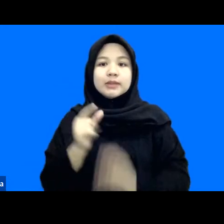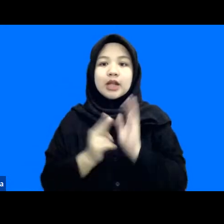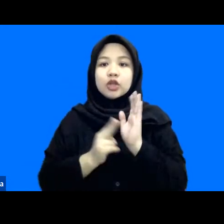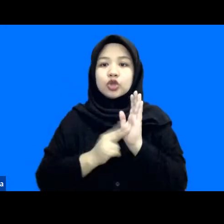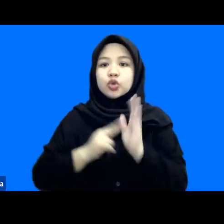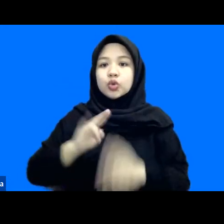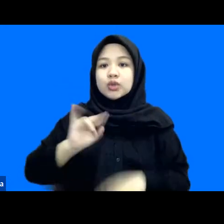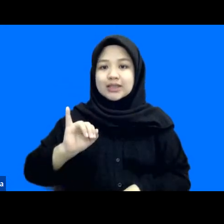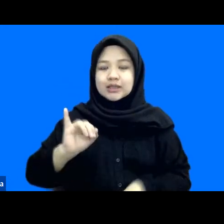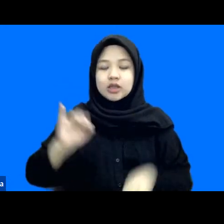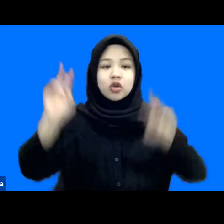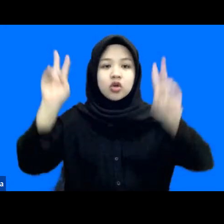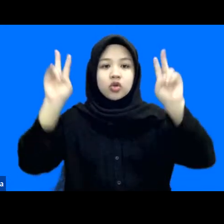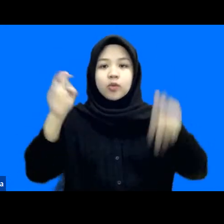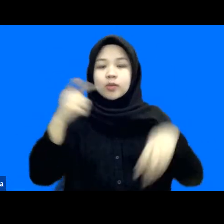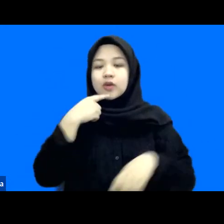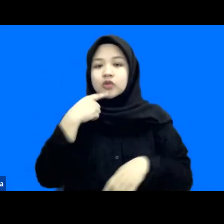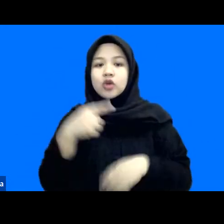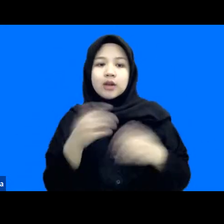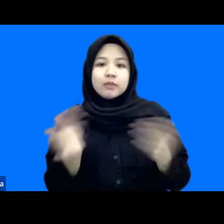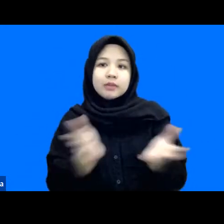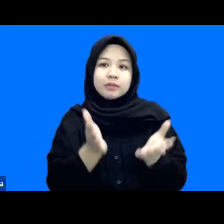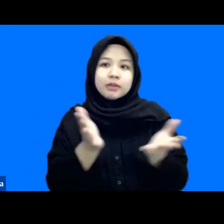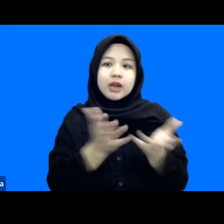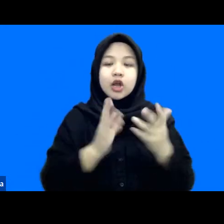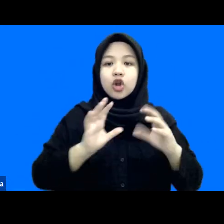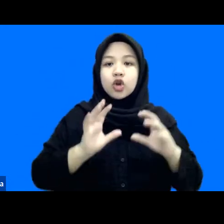empowering youth with